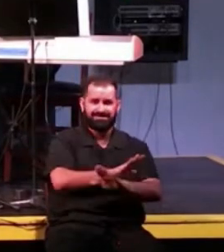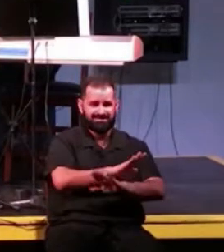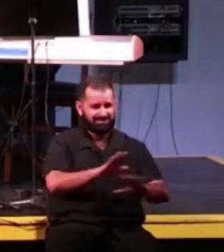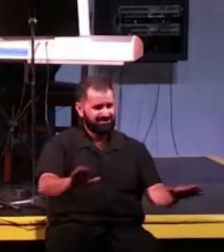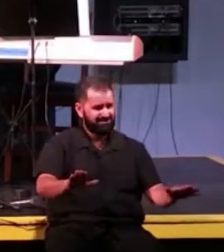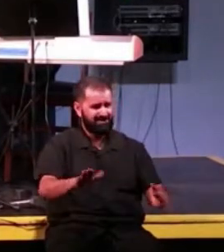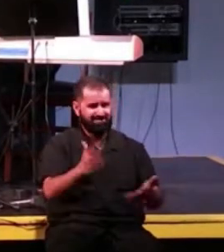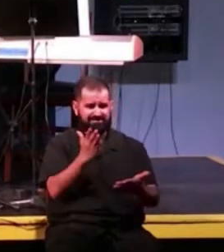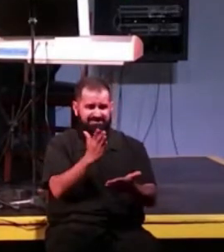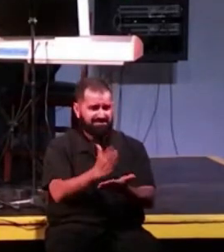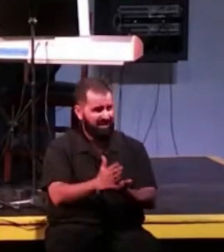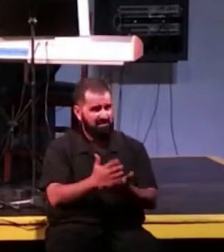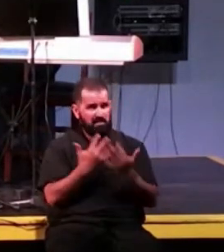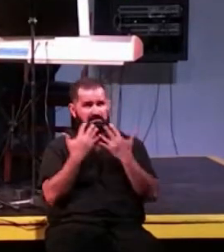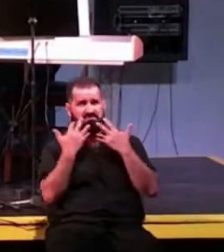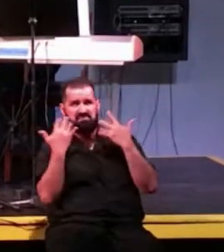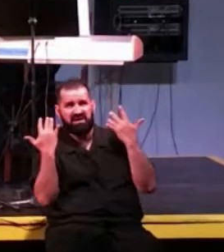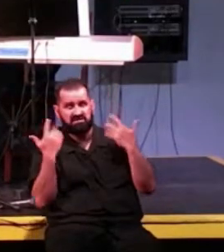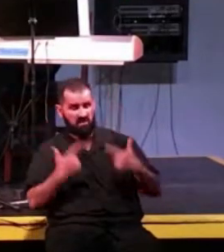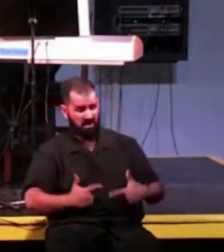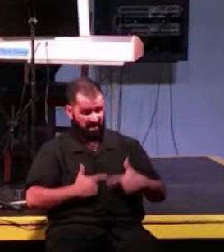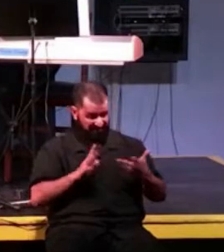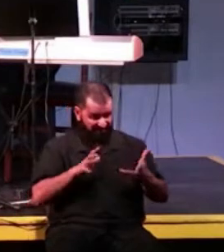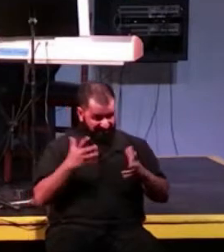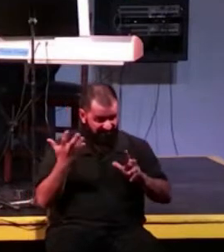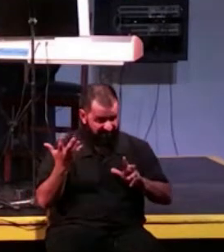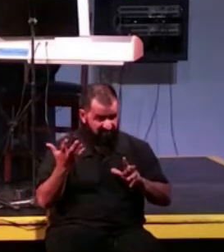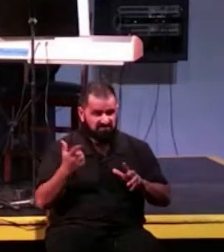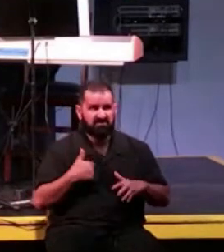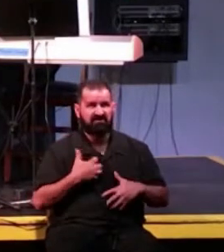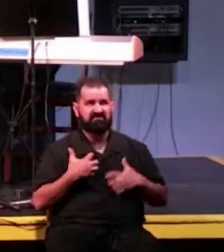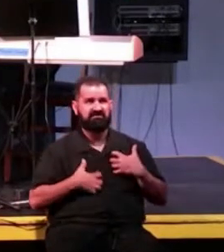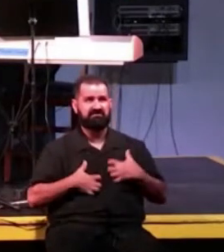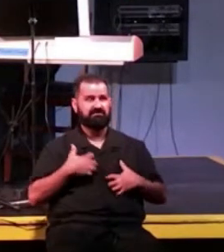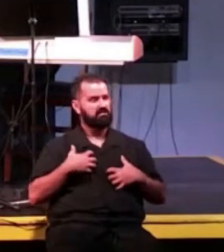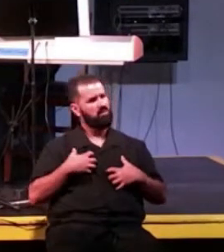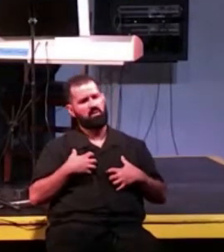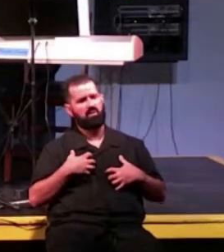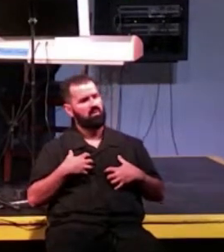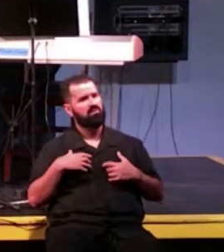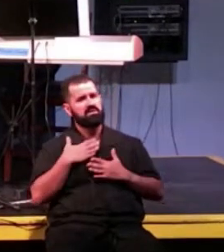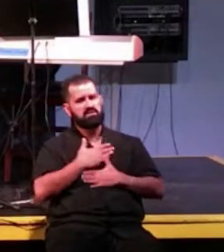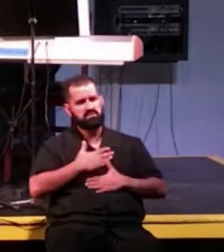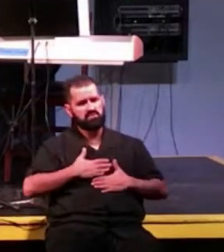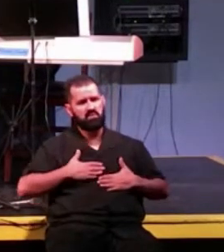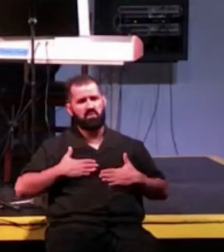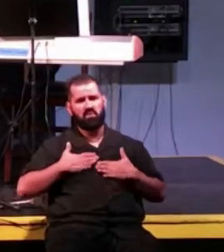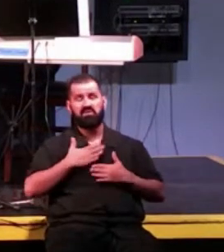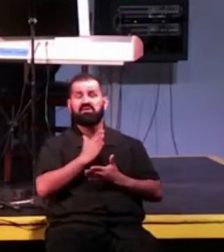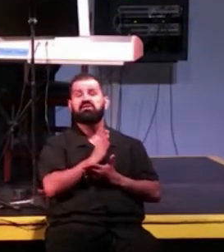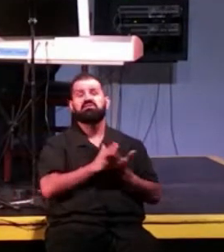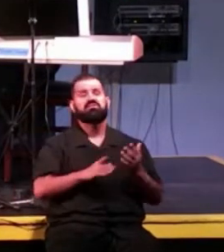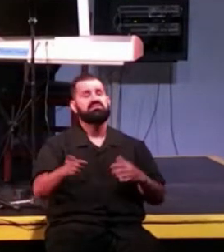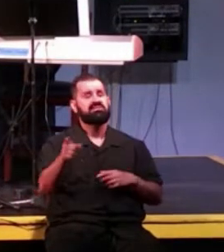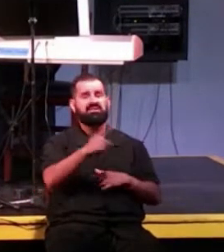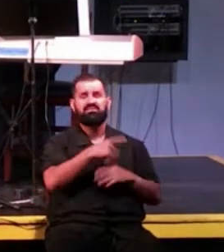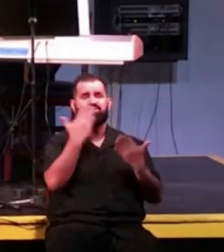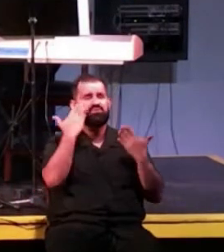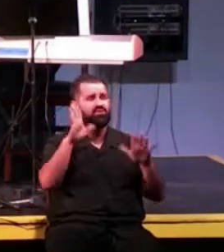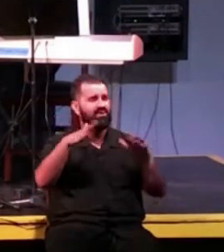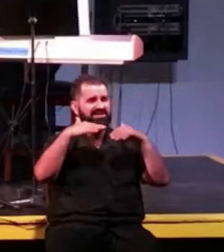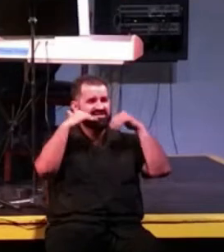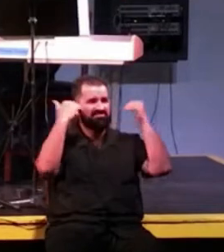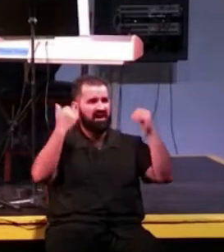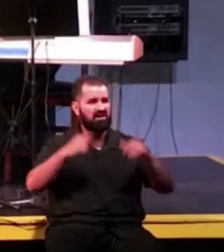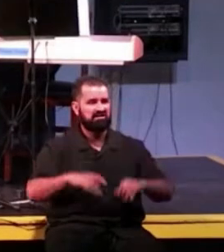being a pleasant person when life is no longer pleasant. Some of you don't even know how to smile